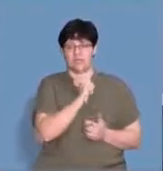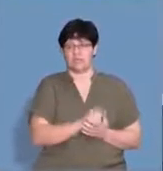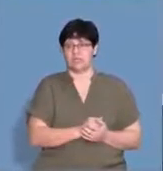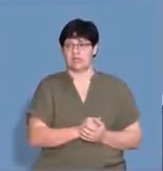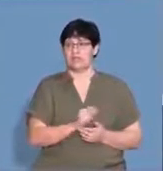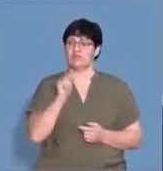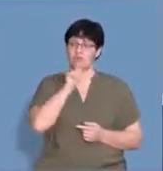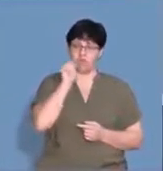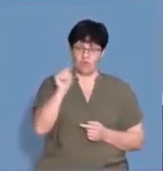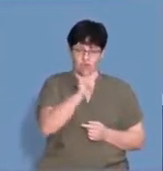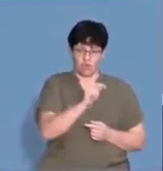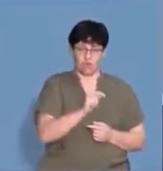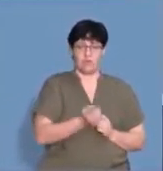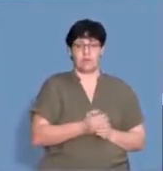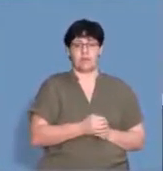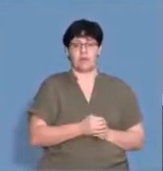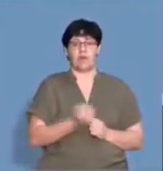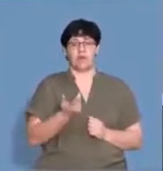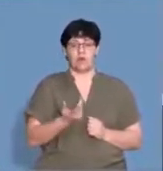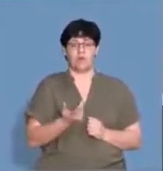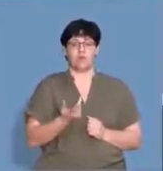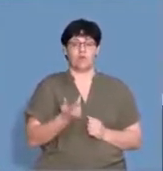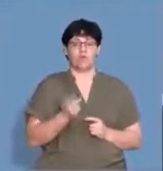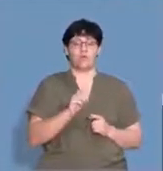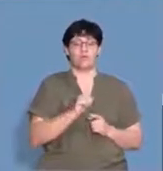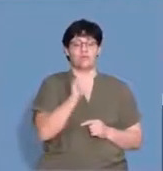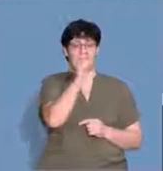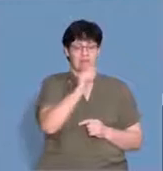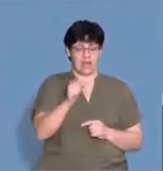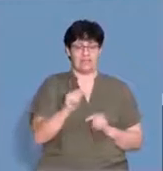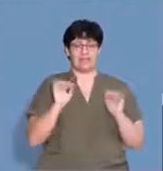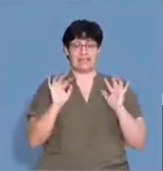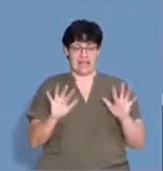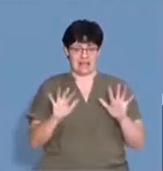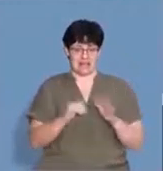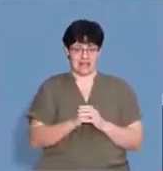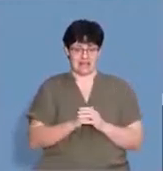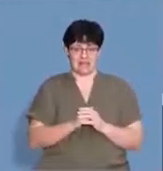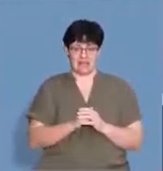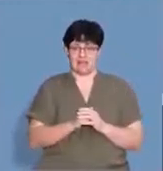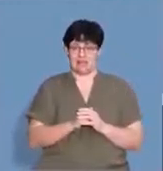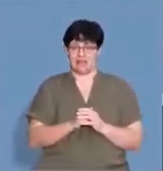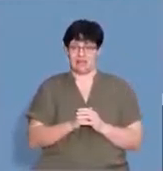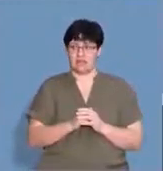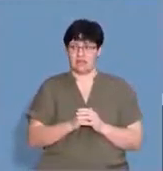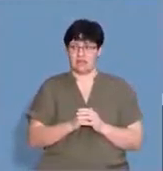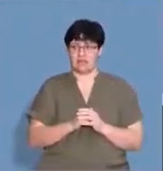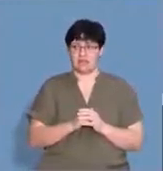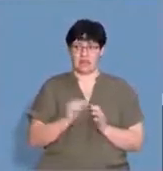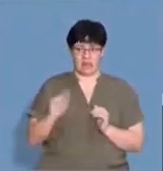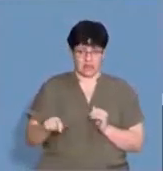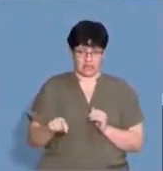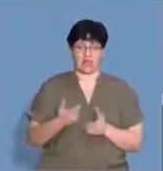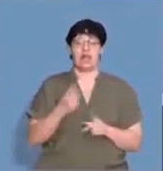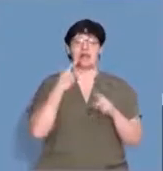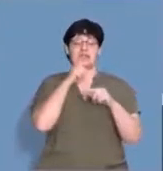to my calculator to show you that. Now I'm going to divide that by 10, get an answer,